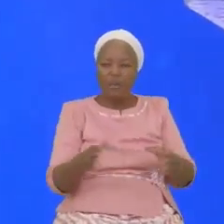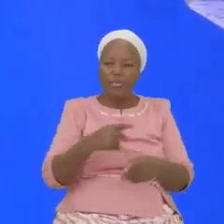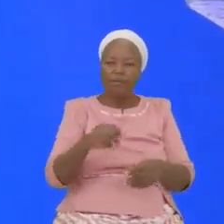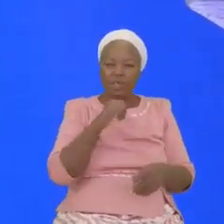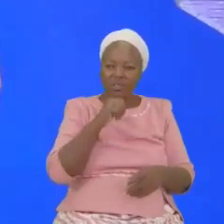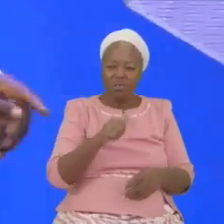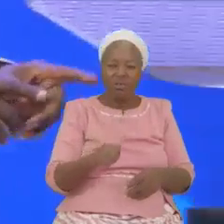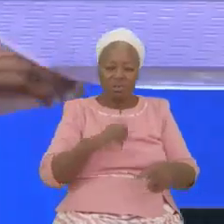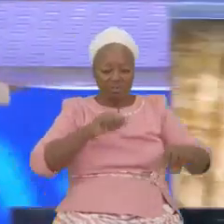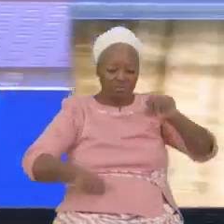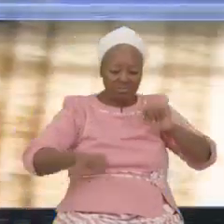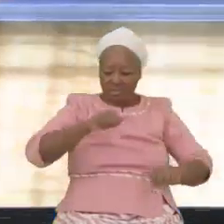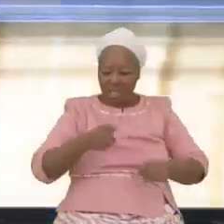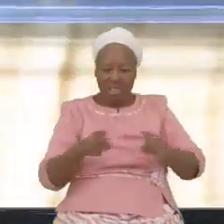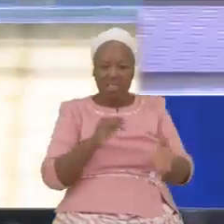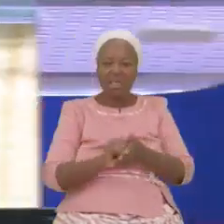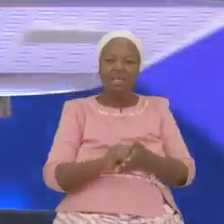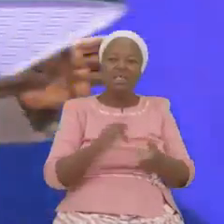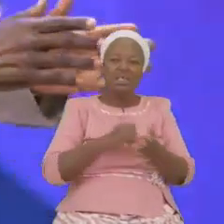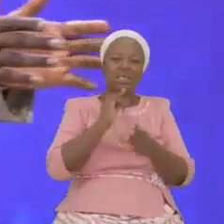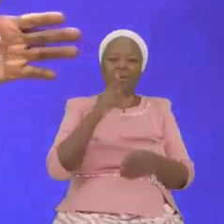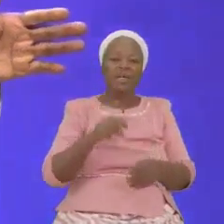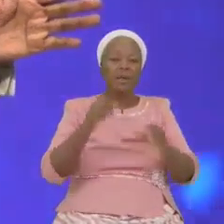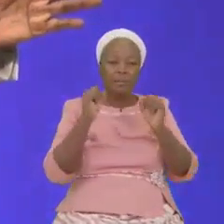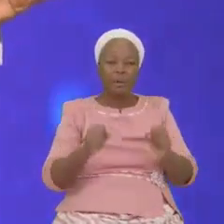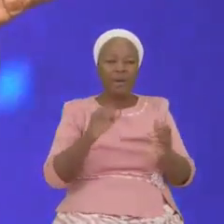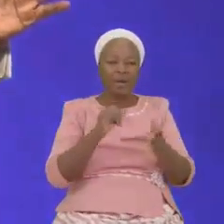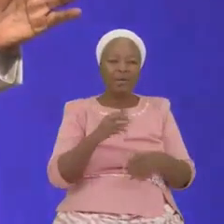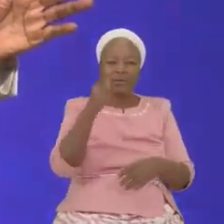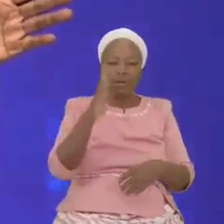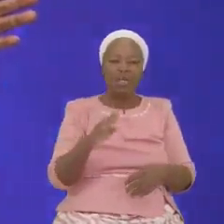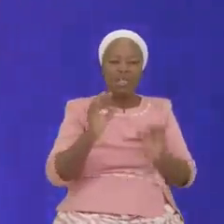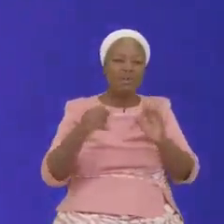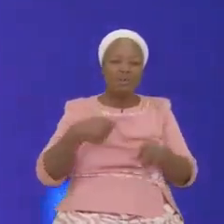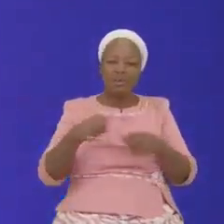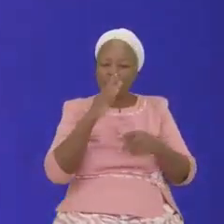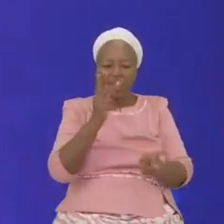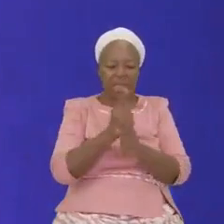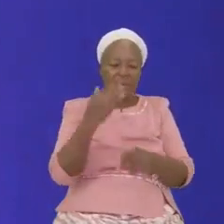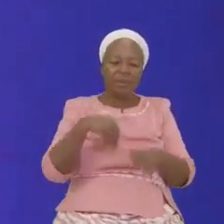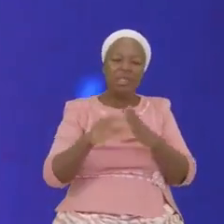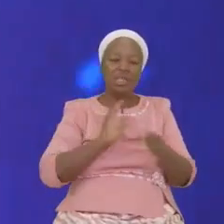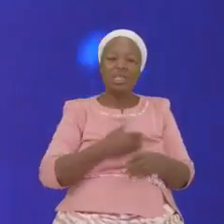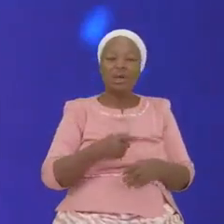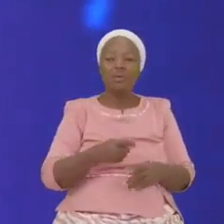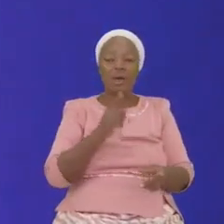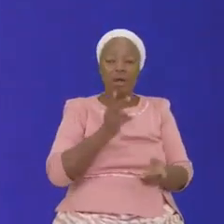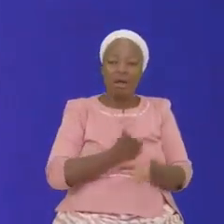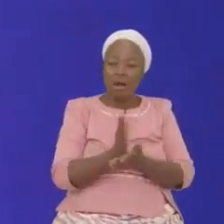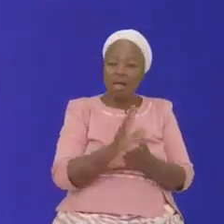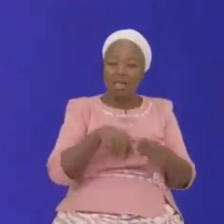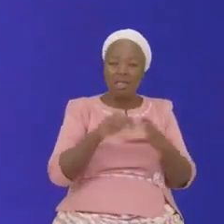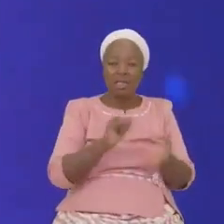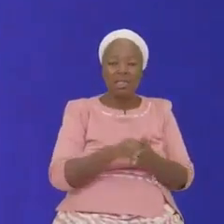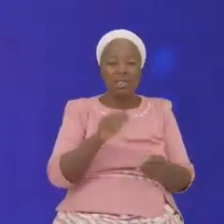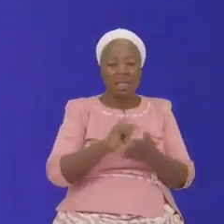path we ought to follow. If we're going to be kept in our conviction, if we're going to be kept in the